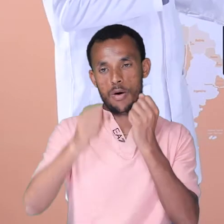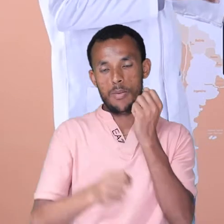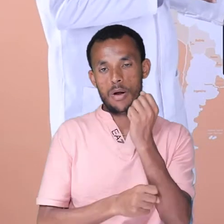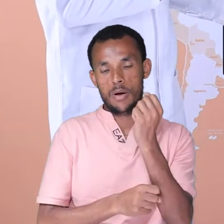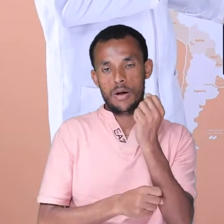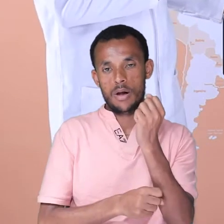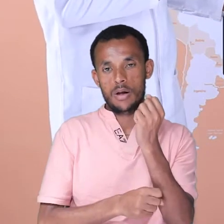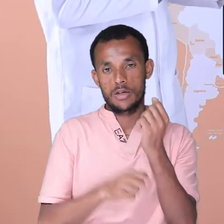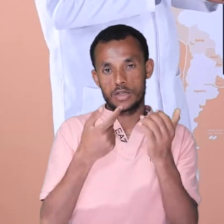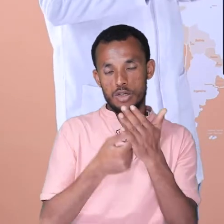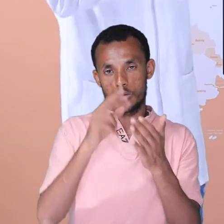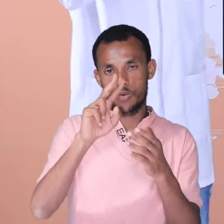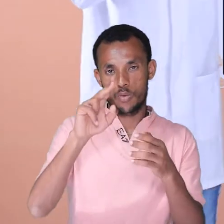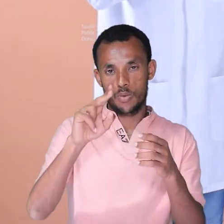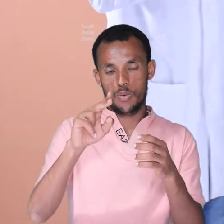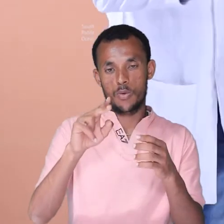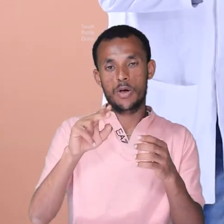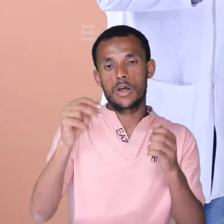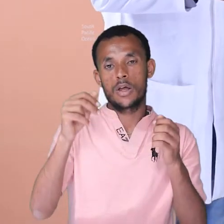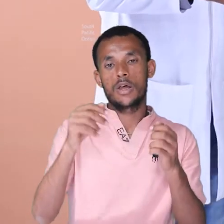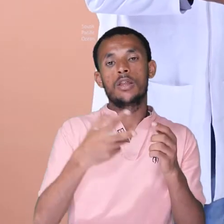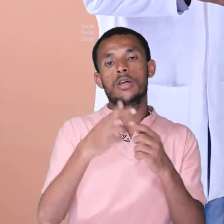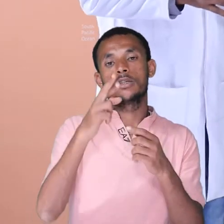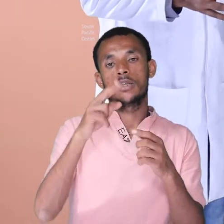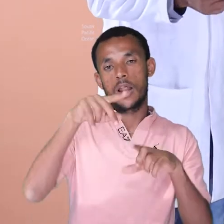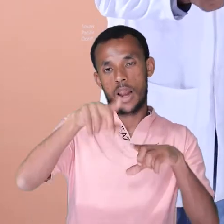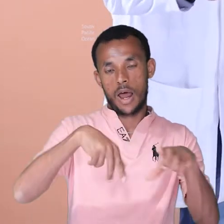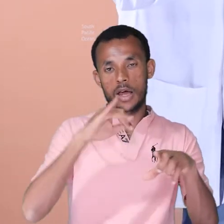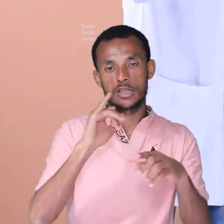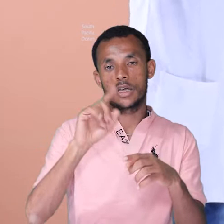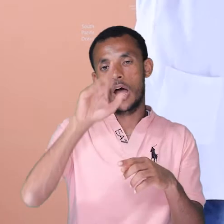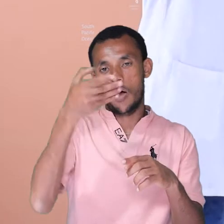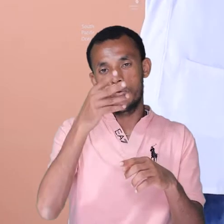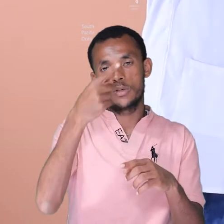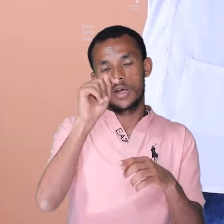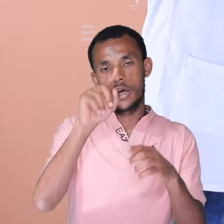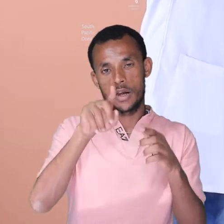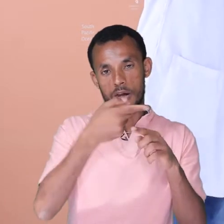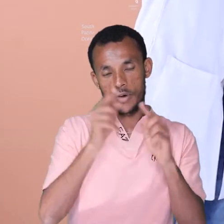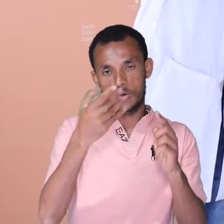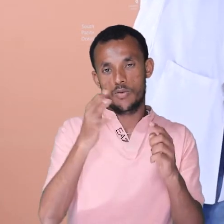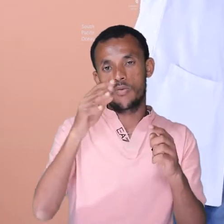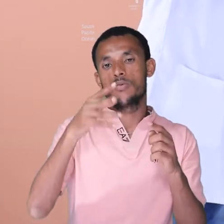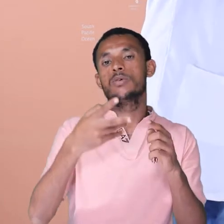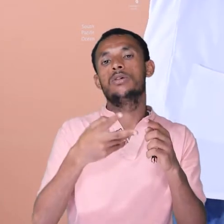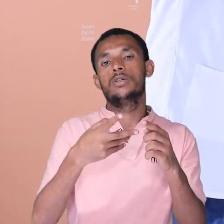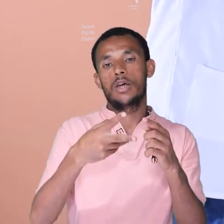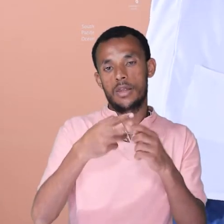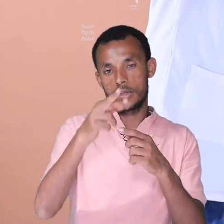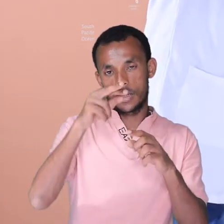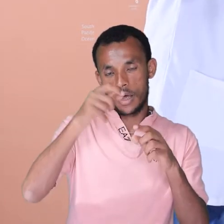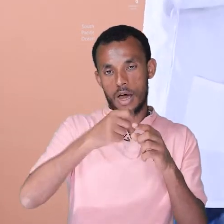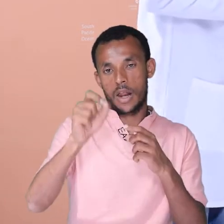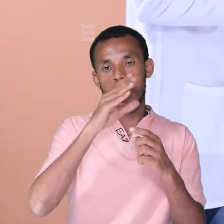these two intersecting line is half of the difference of the intercepted arc and